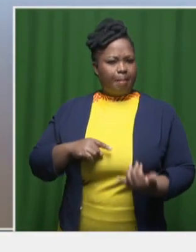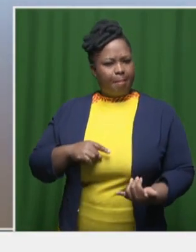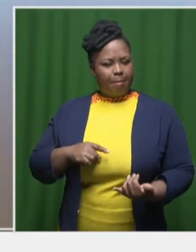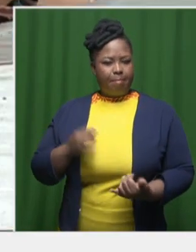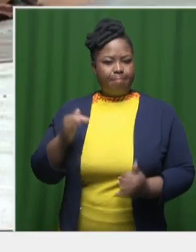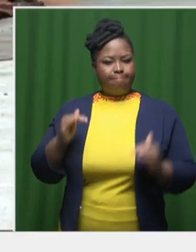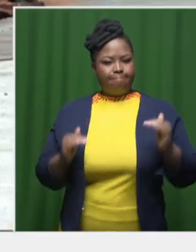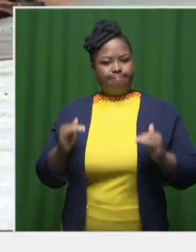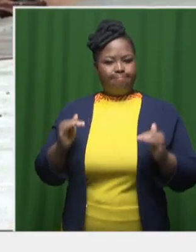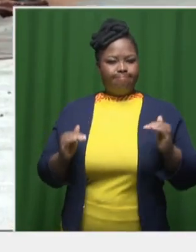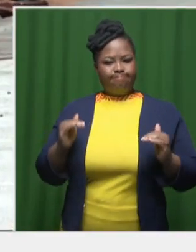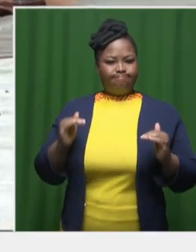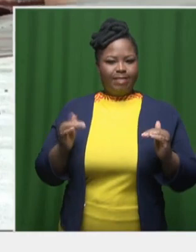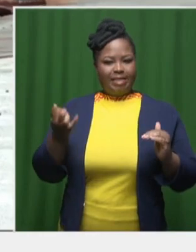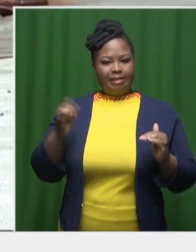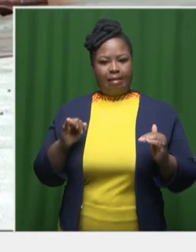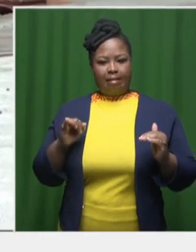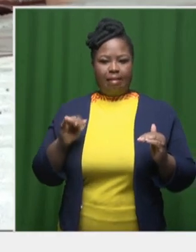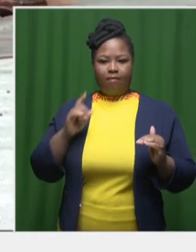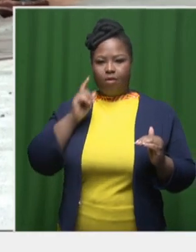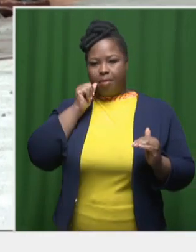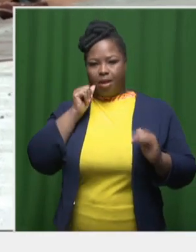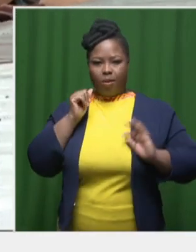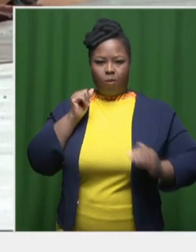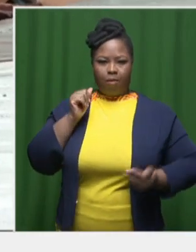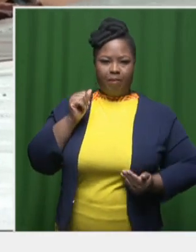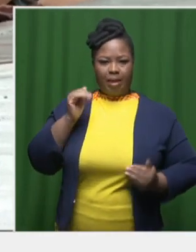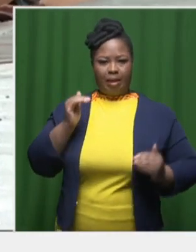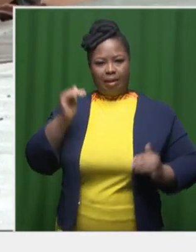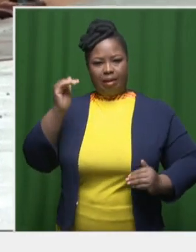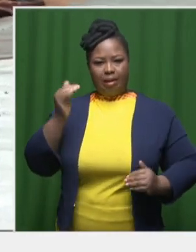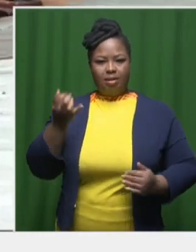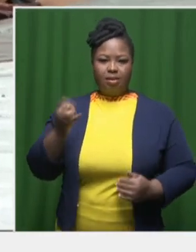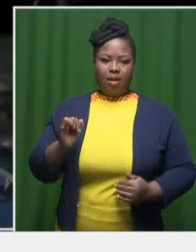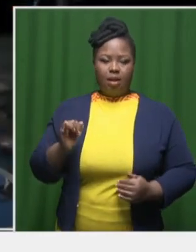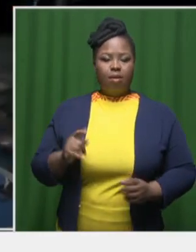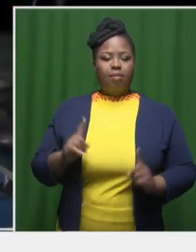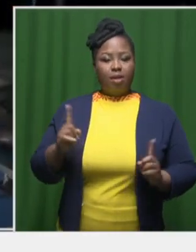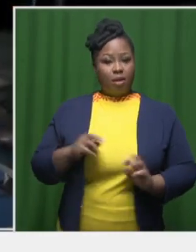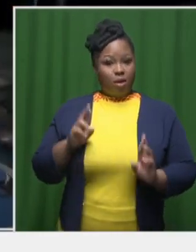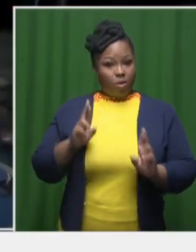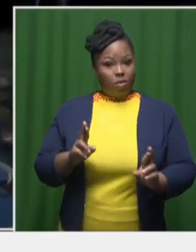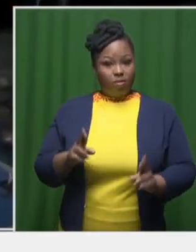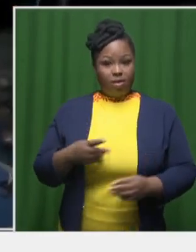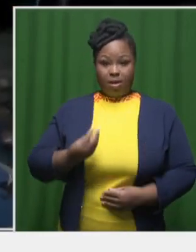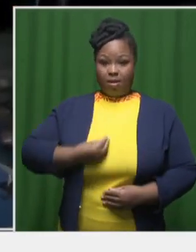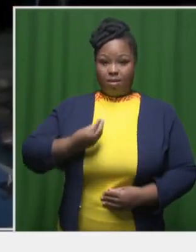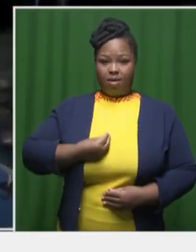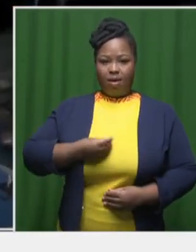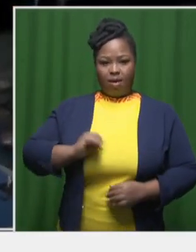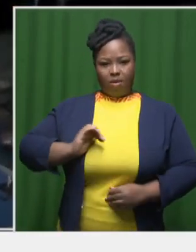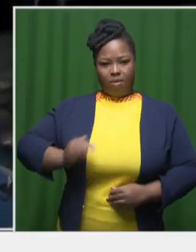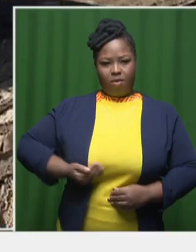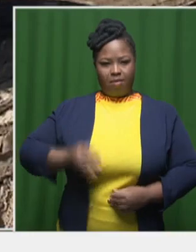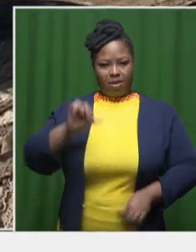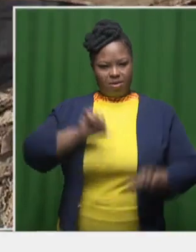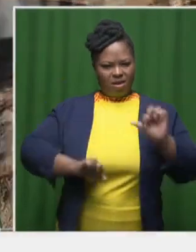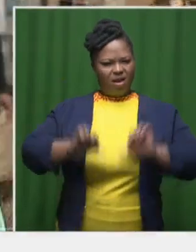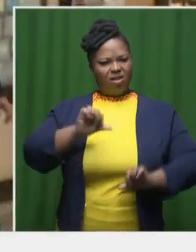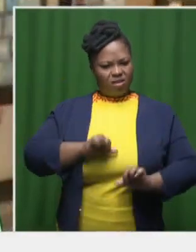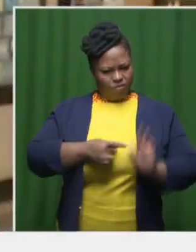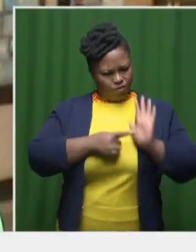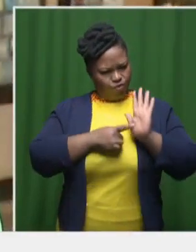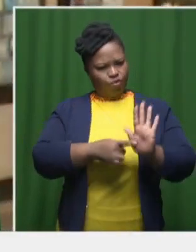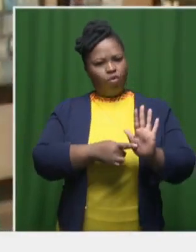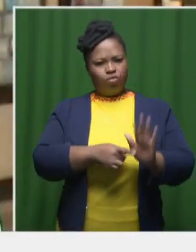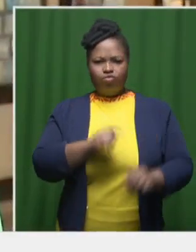imbalance in the gender pool as far as science goes, and I hope this sends a strong message to young female scientists on the continent that you